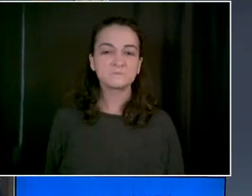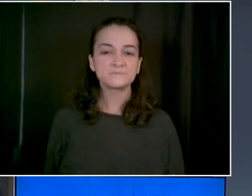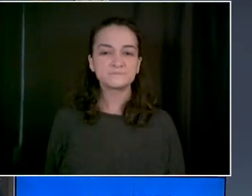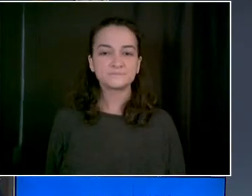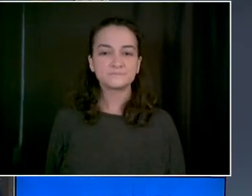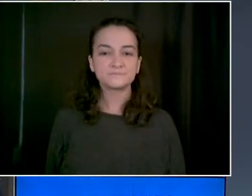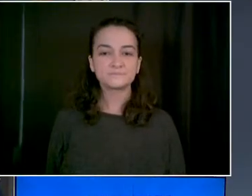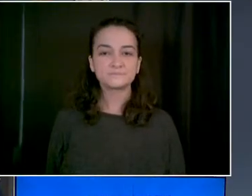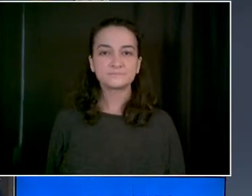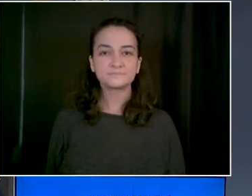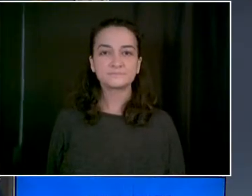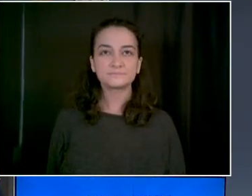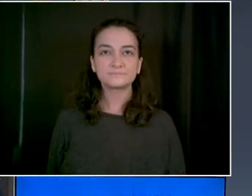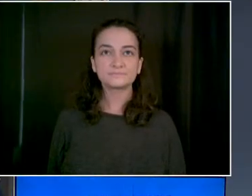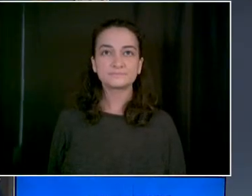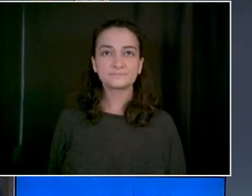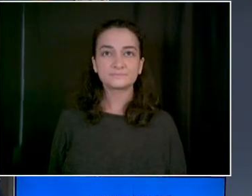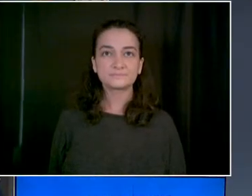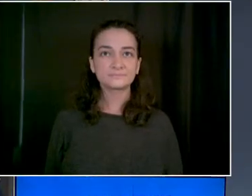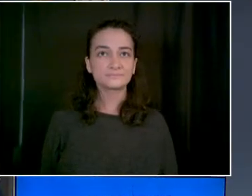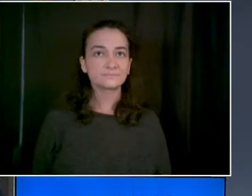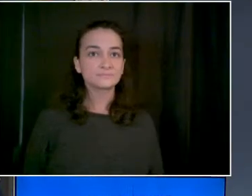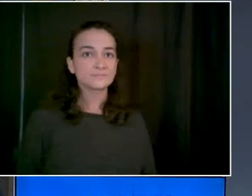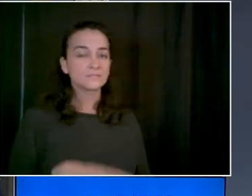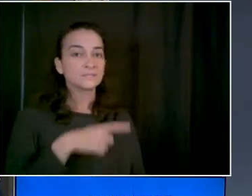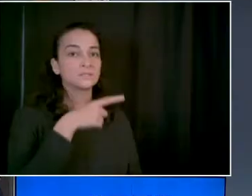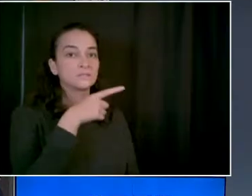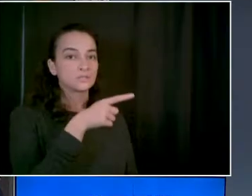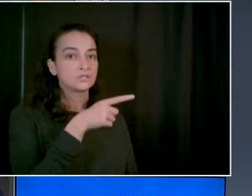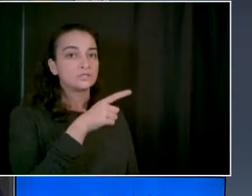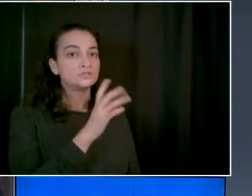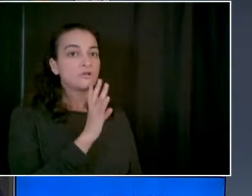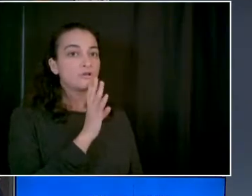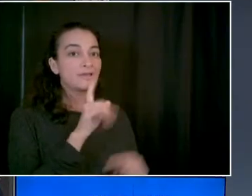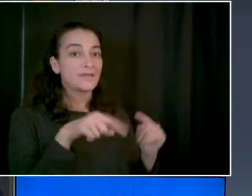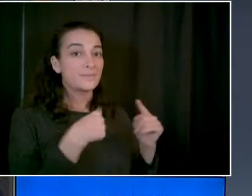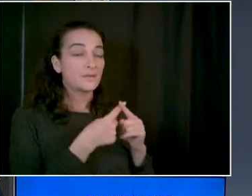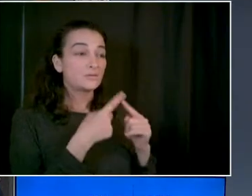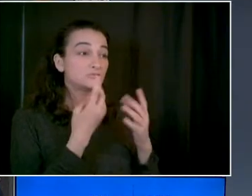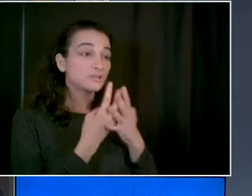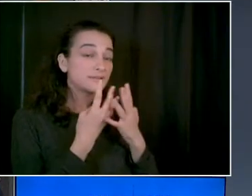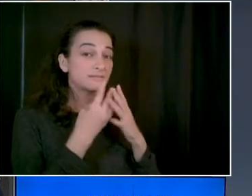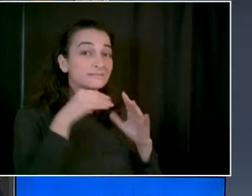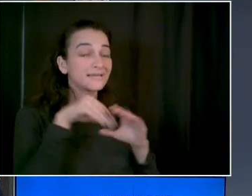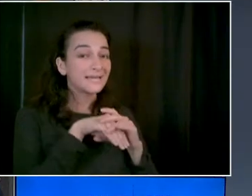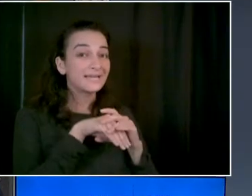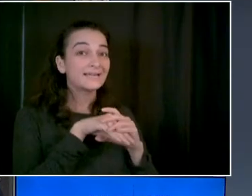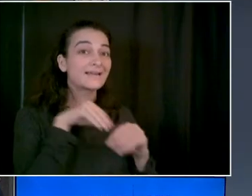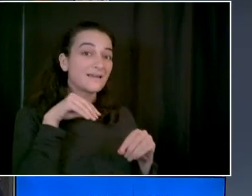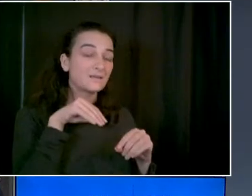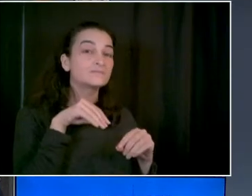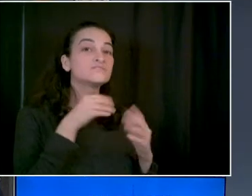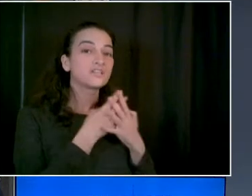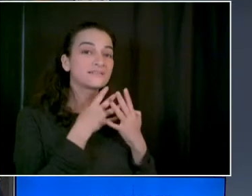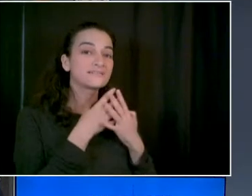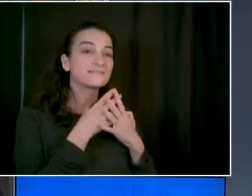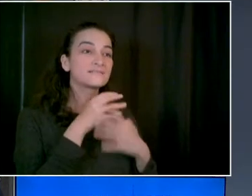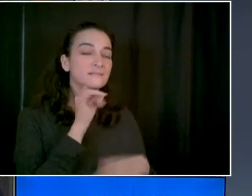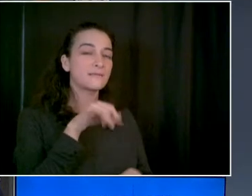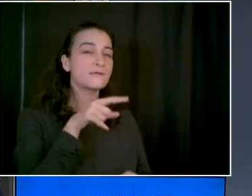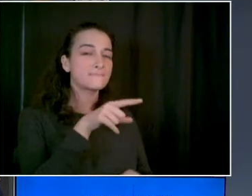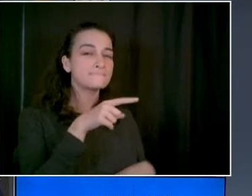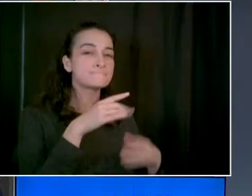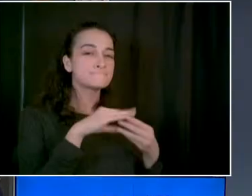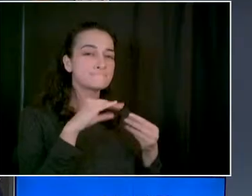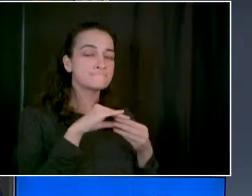and discovery laws. Yes. But what about the laws and the penalties for crimes that have been reduced? You know, there are certain assaults now